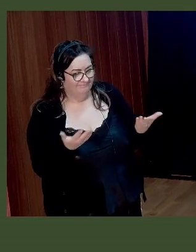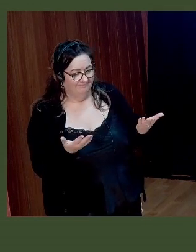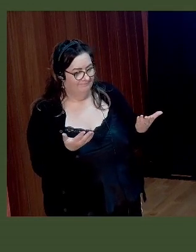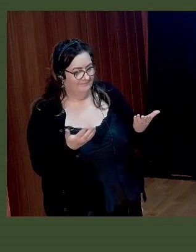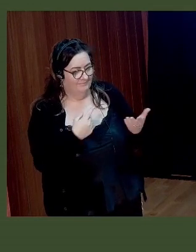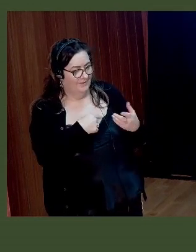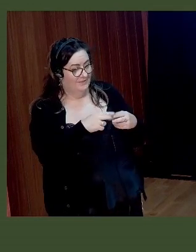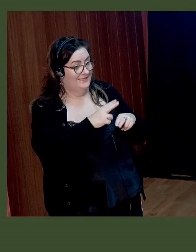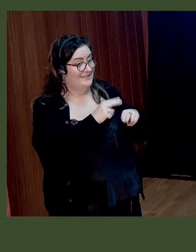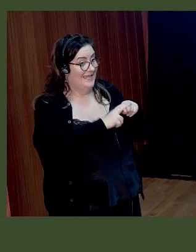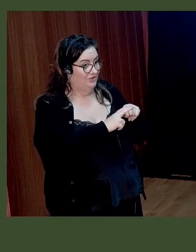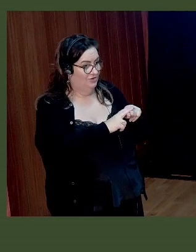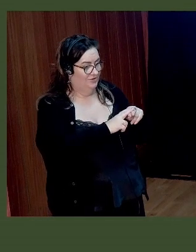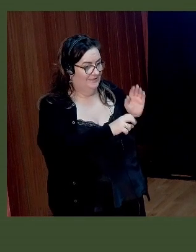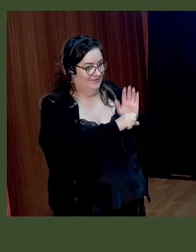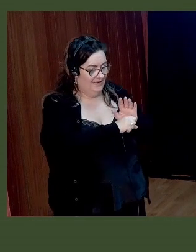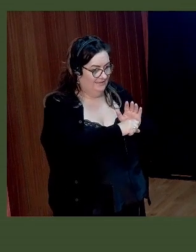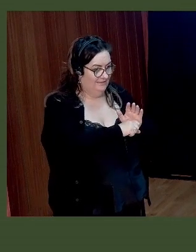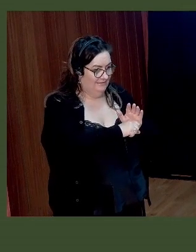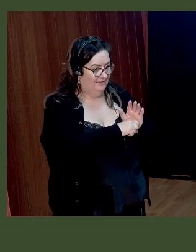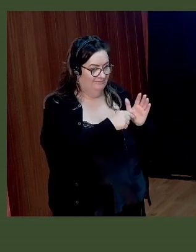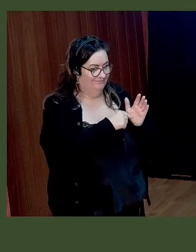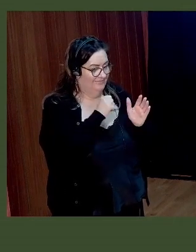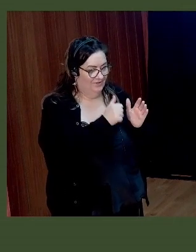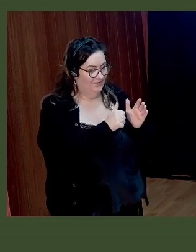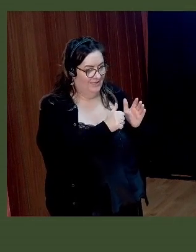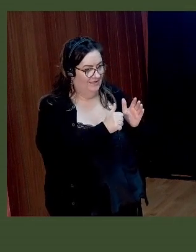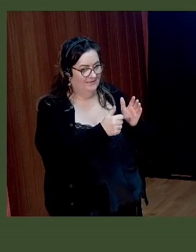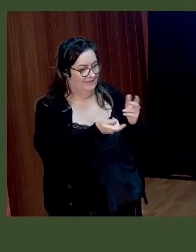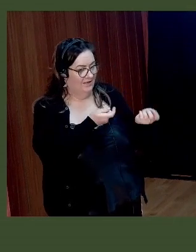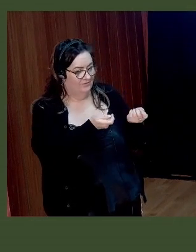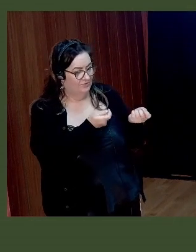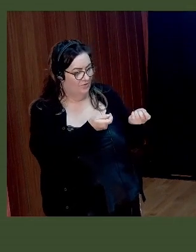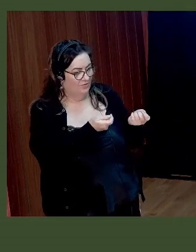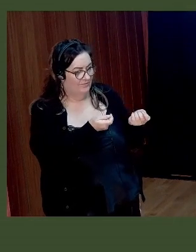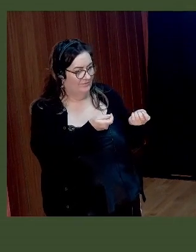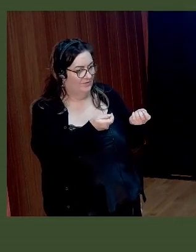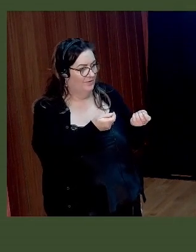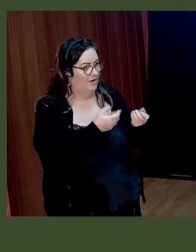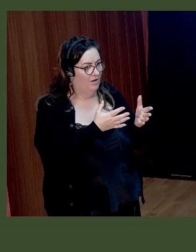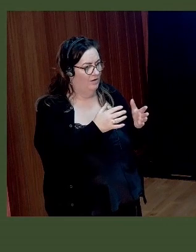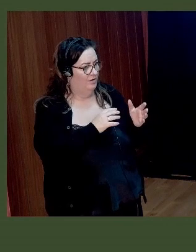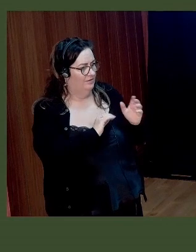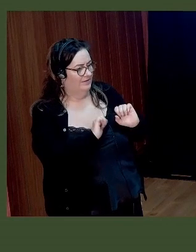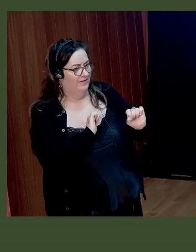state status as a nation state, and that it did not have a monopoly of control over a legitimate